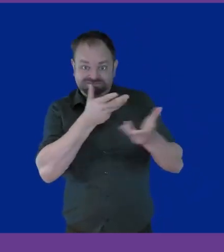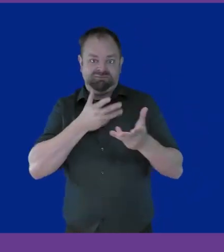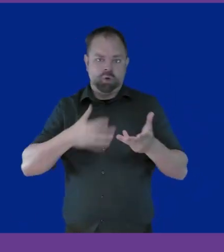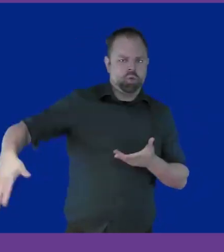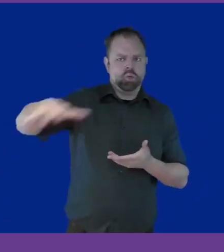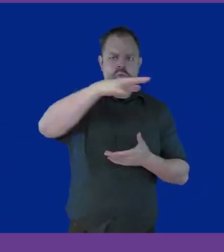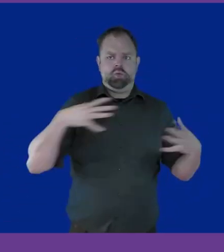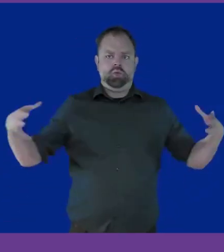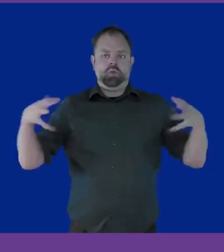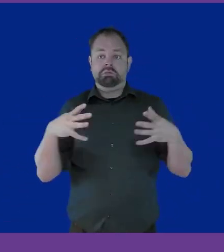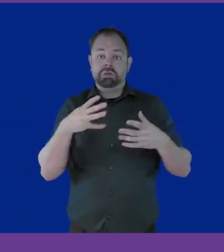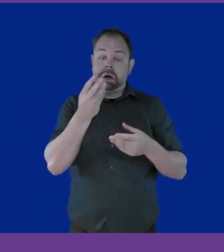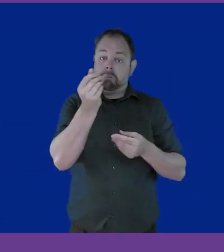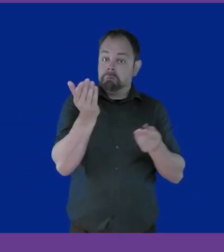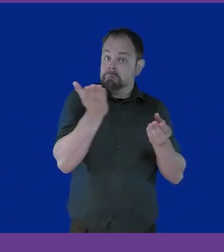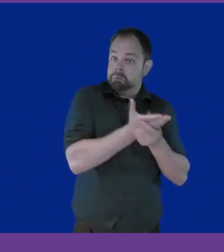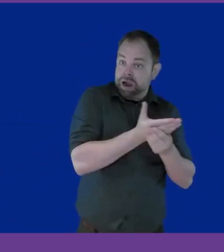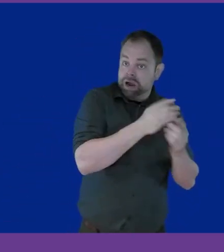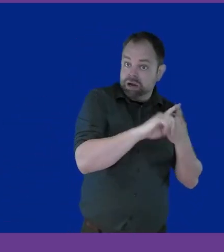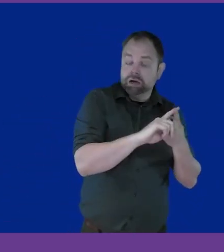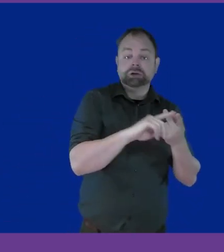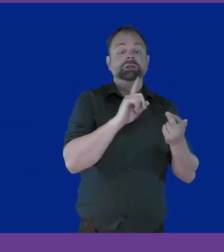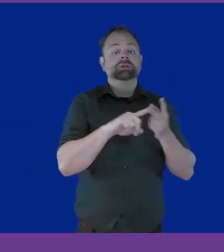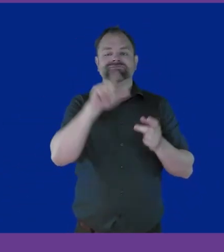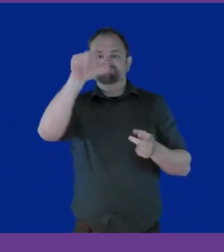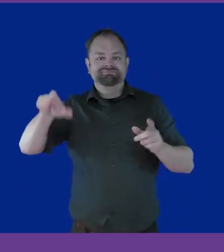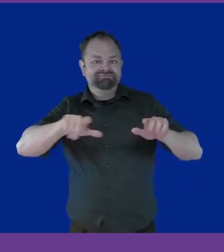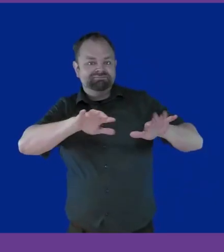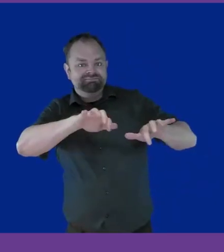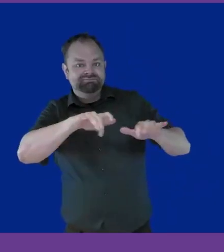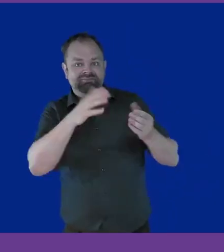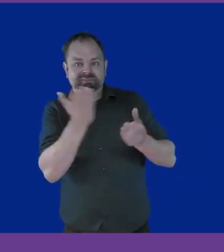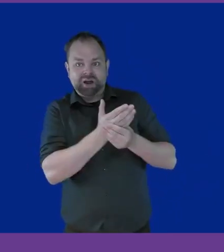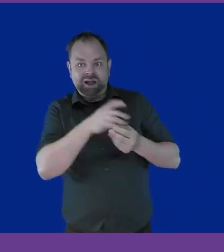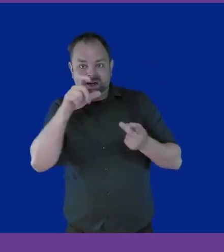the technical aspects, the webs, apps,